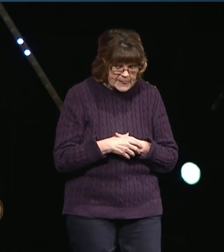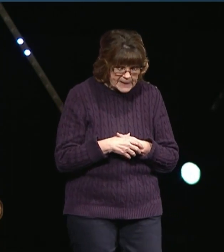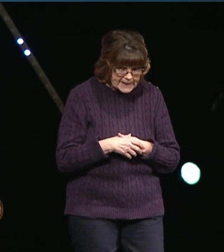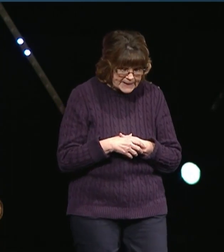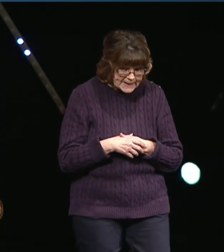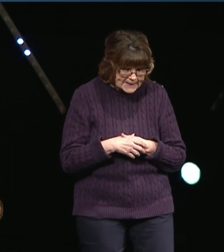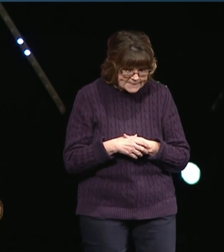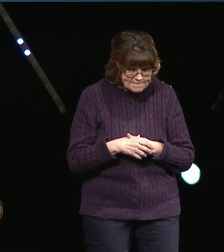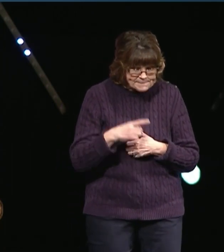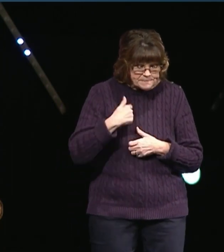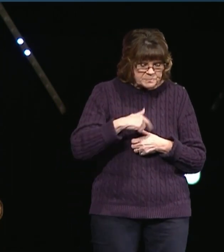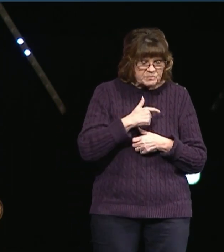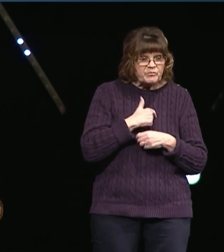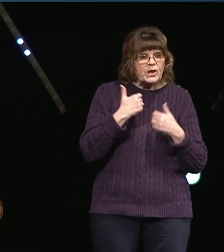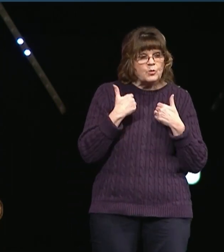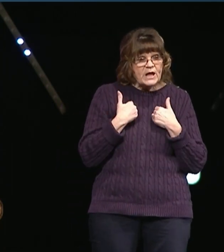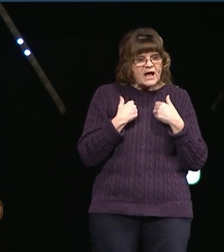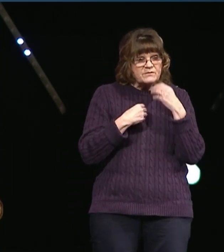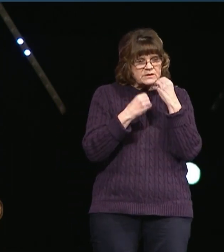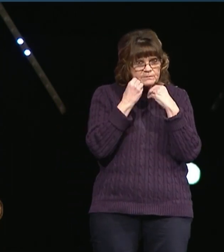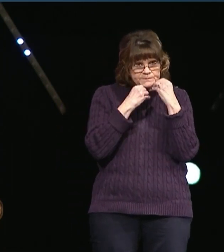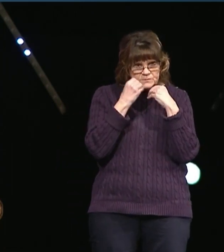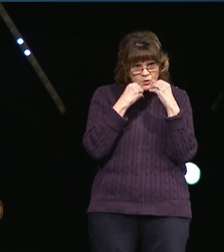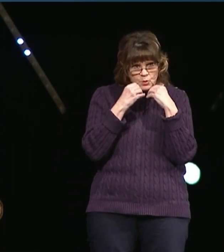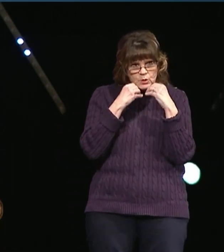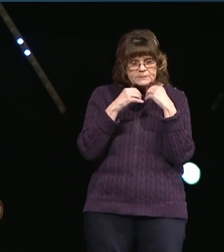We have a reception